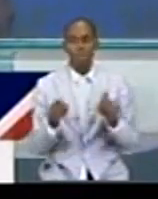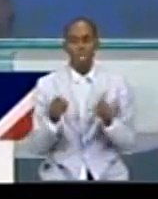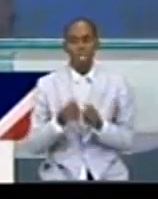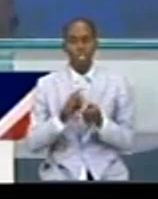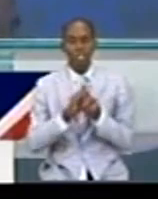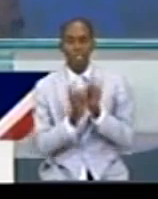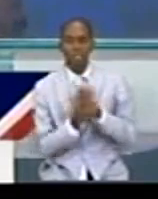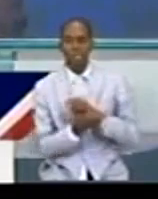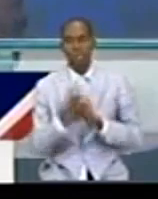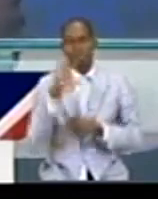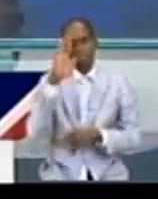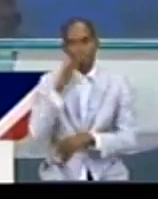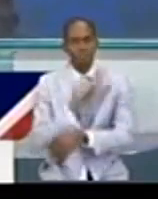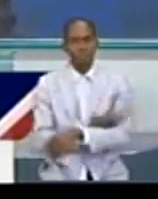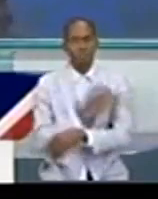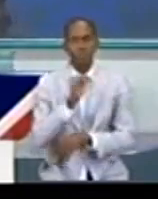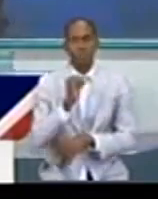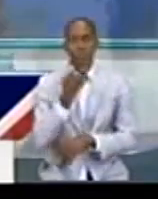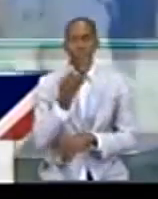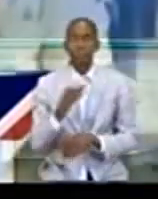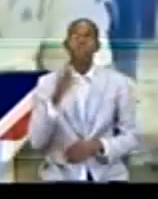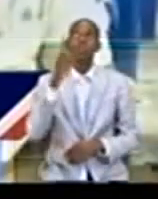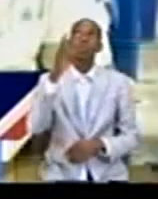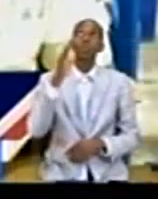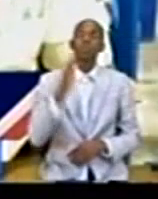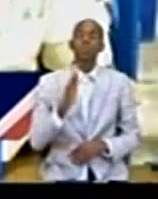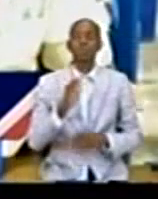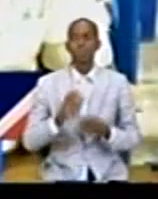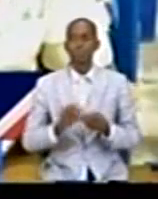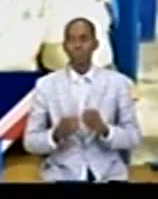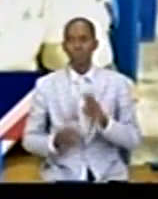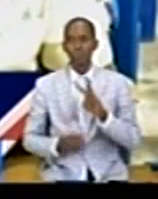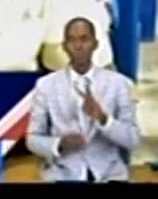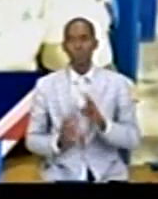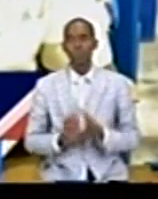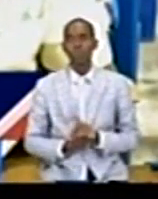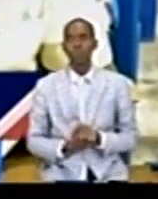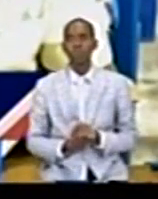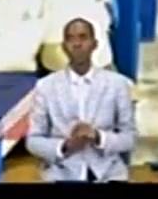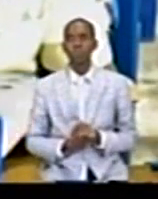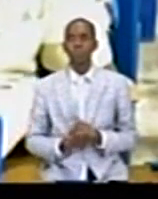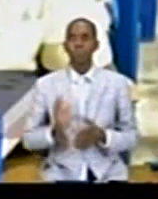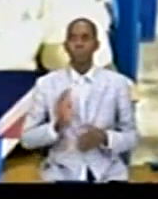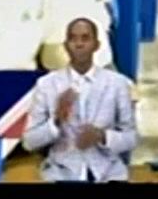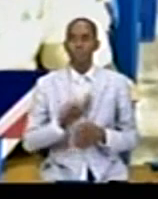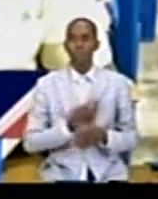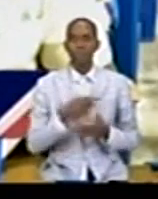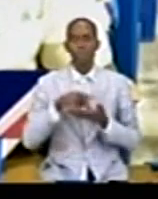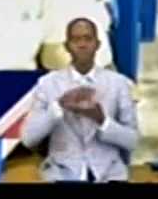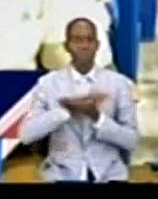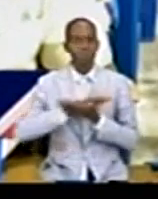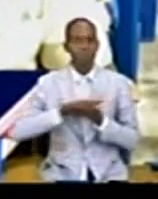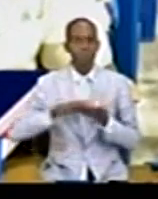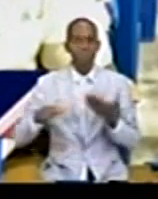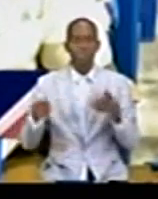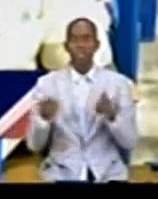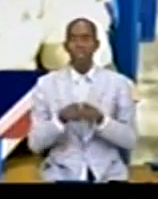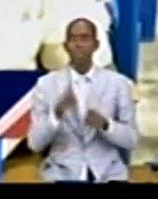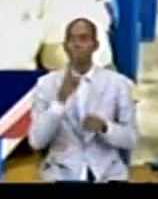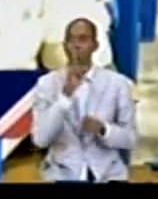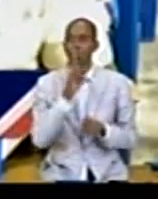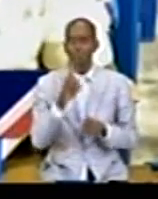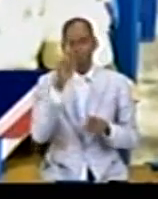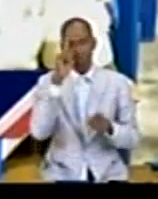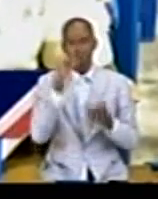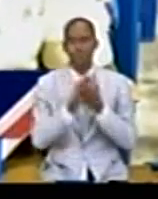transformed sons of God. Number two, our purity as true